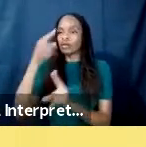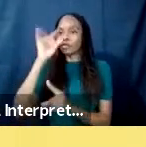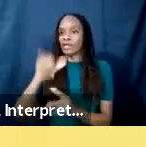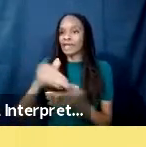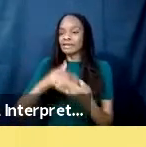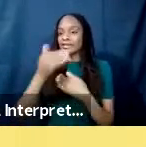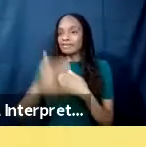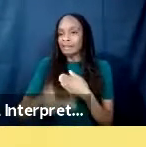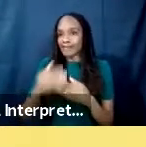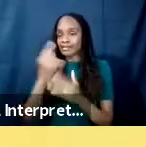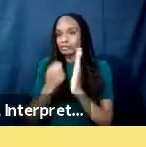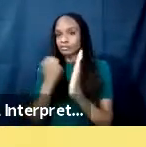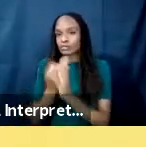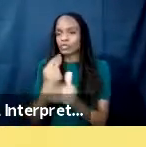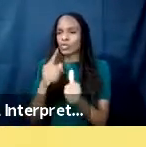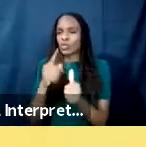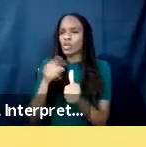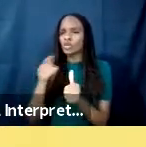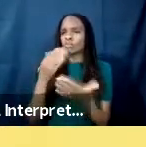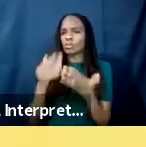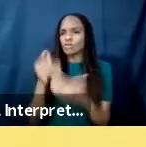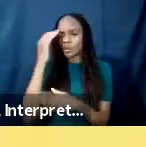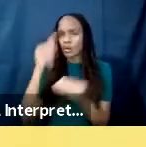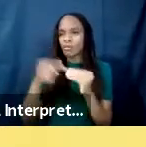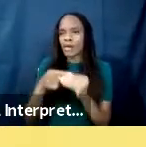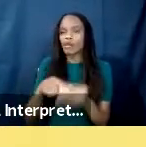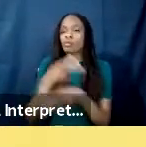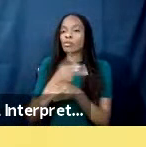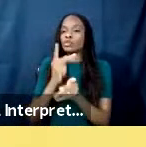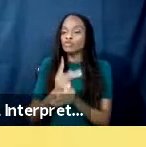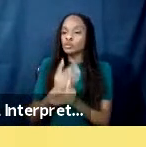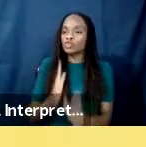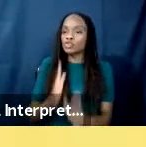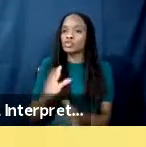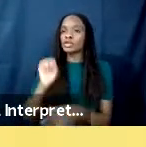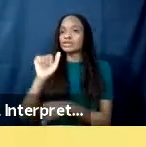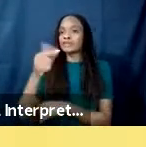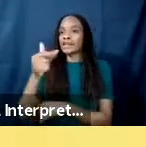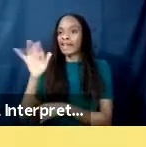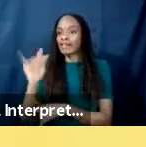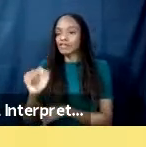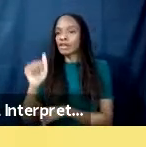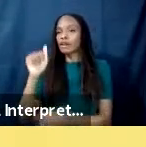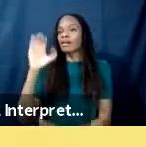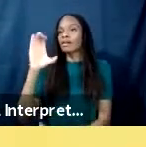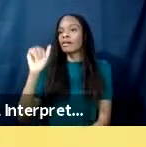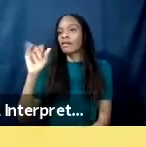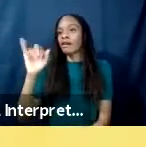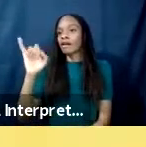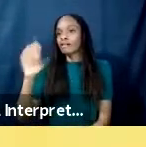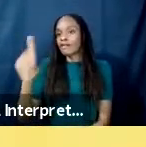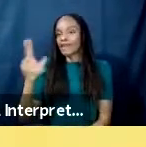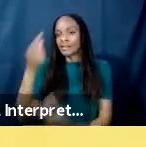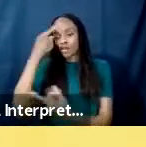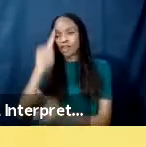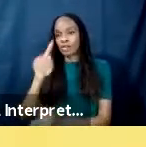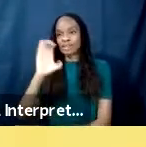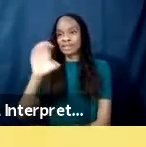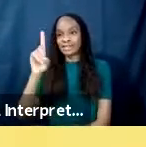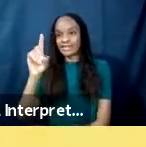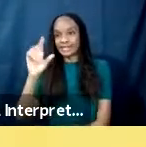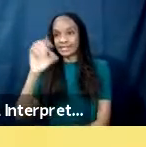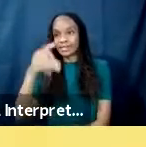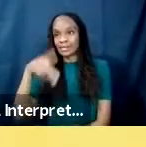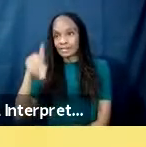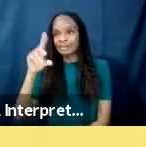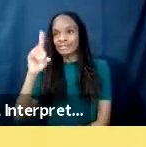One you might have heard of is known as the Producer SAG-AFTRA Codified Basic Agreement. It's also called the CBA. This one is,